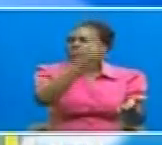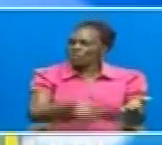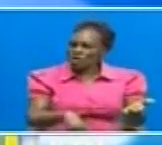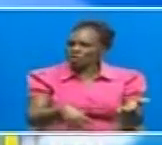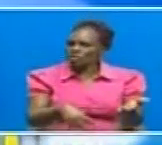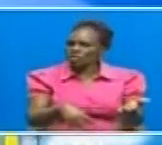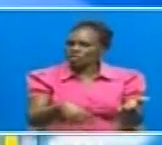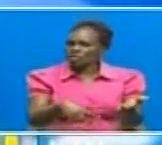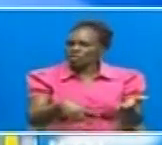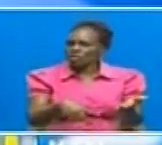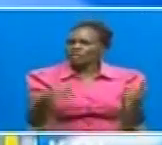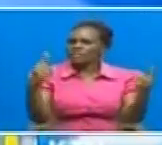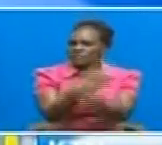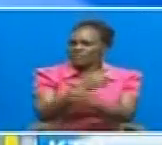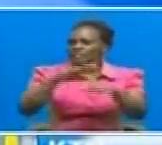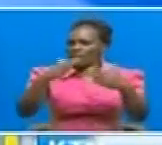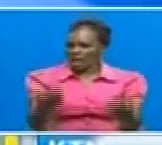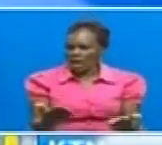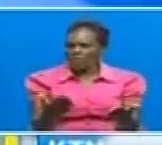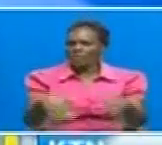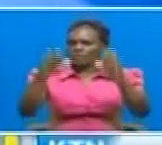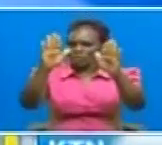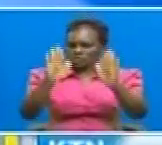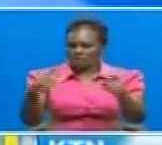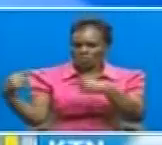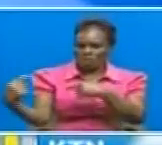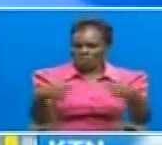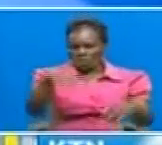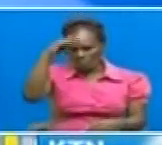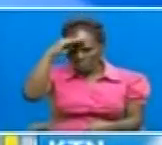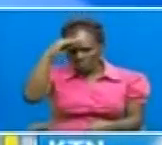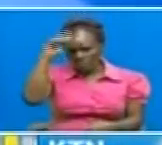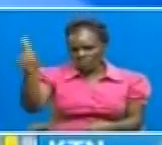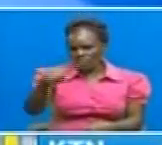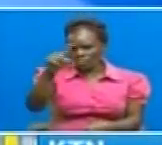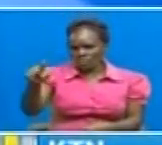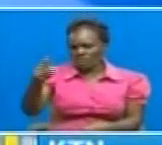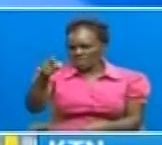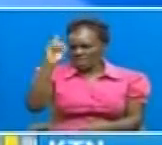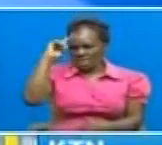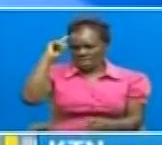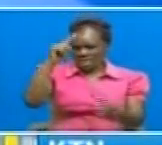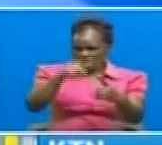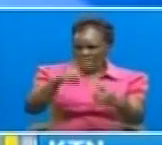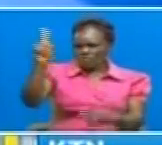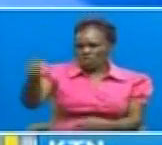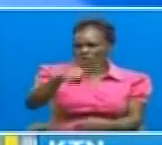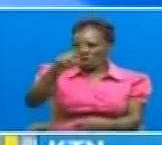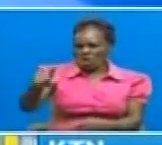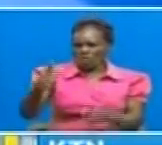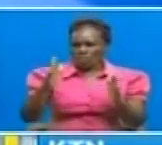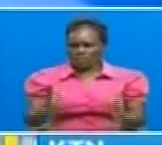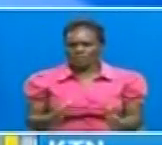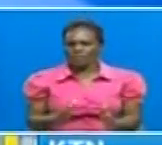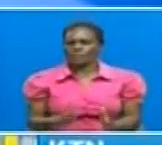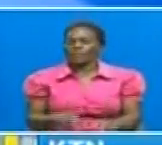the line? And most importantly, is the war being fought against illicit alcohol targeting the wrong enemy? Well,